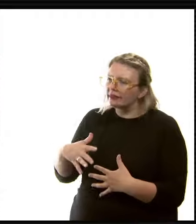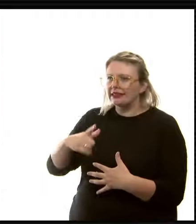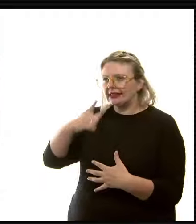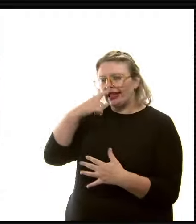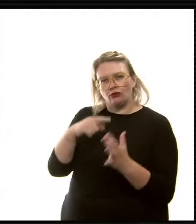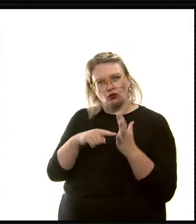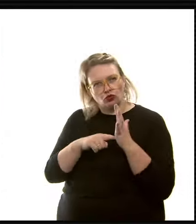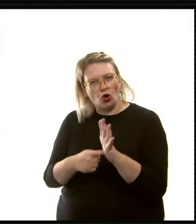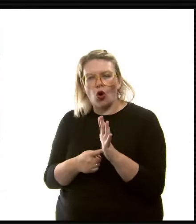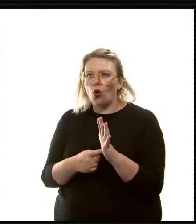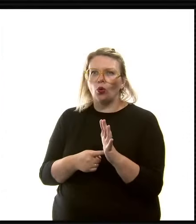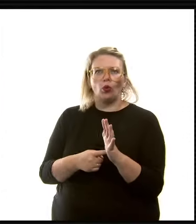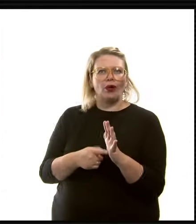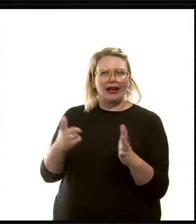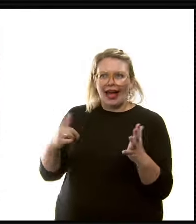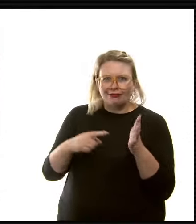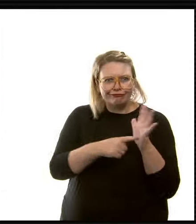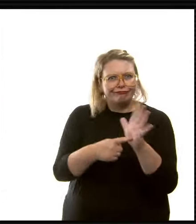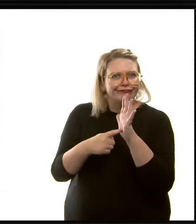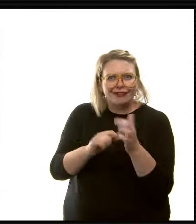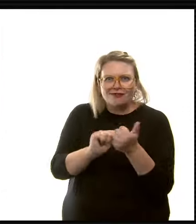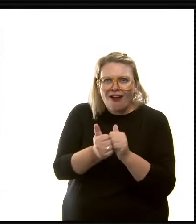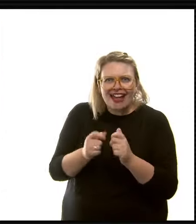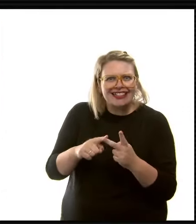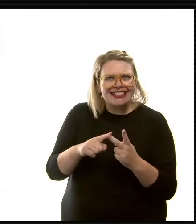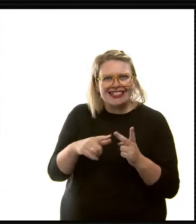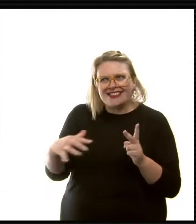share it with my friends and family.